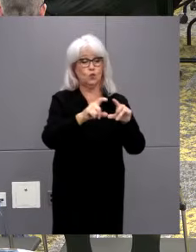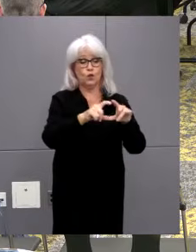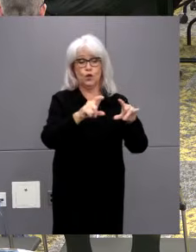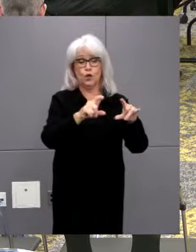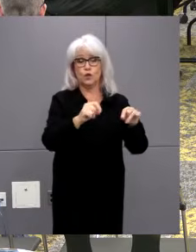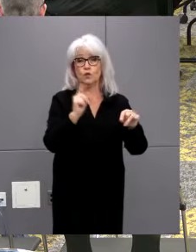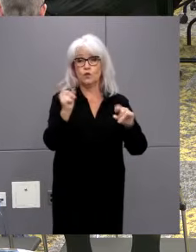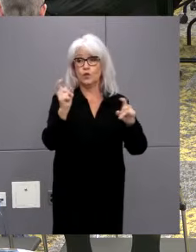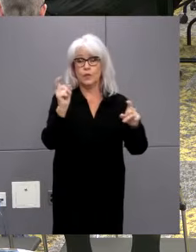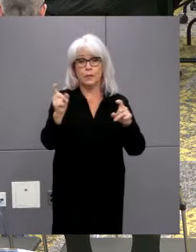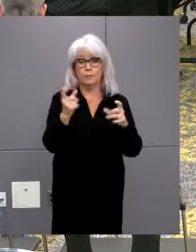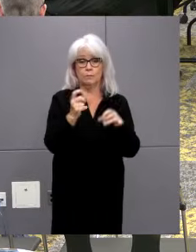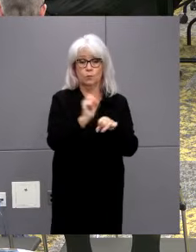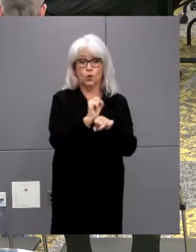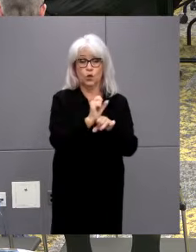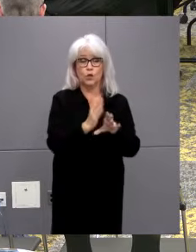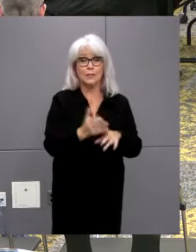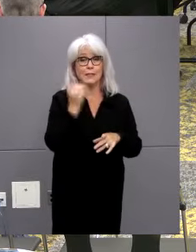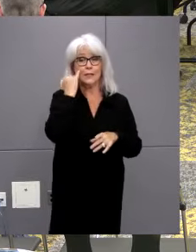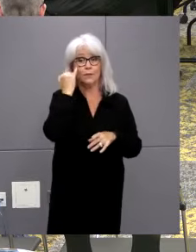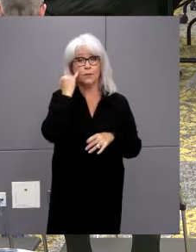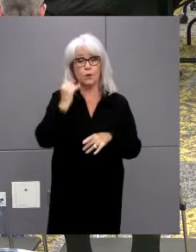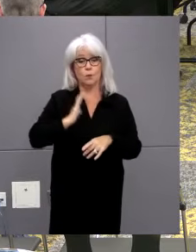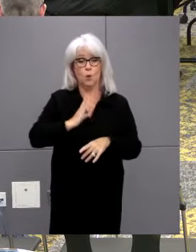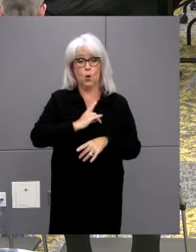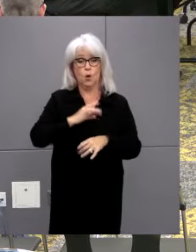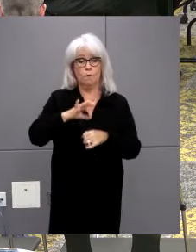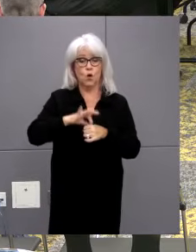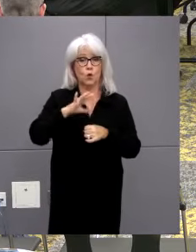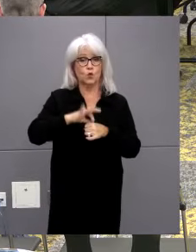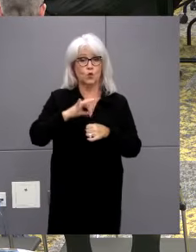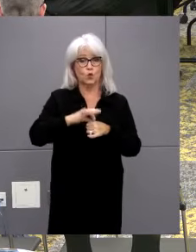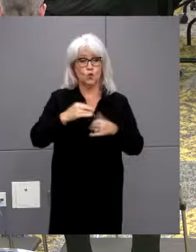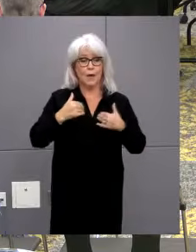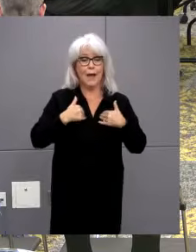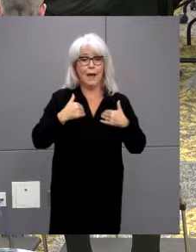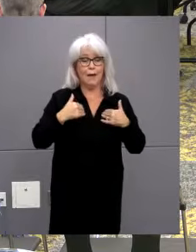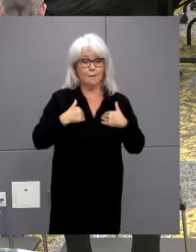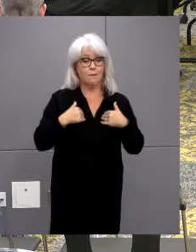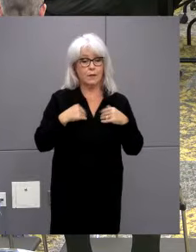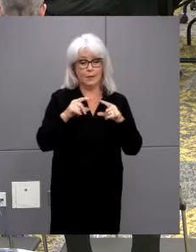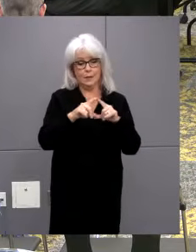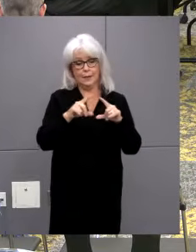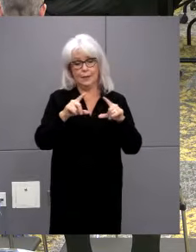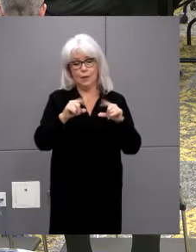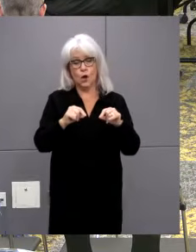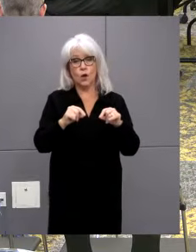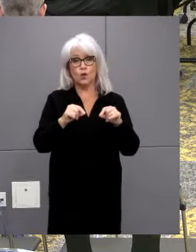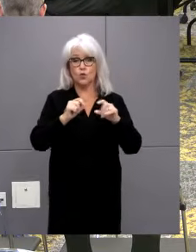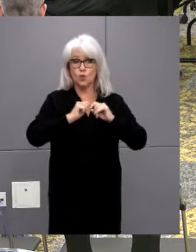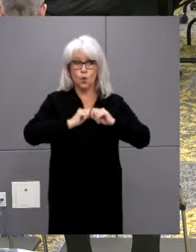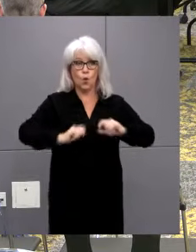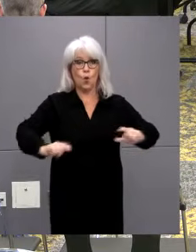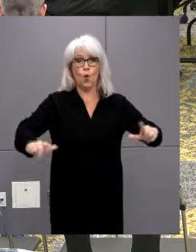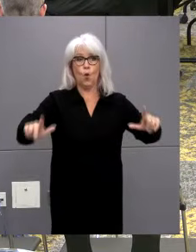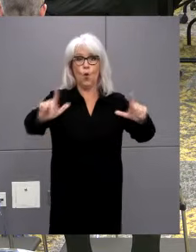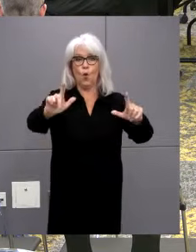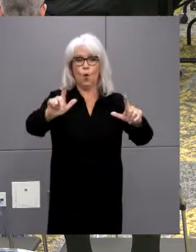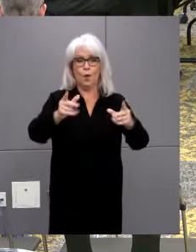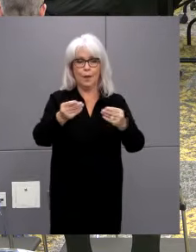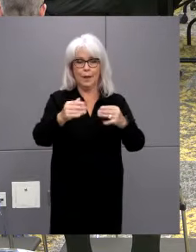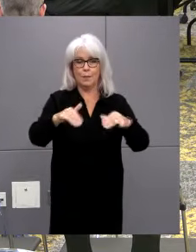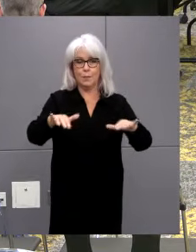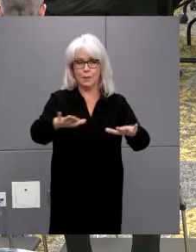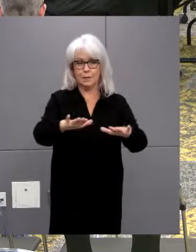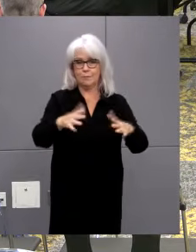employees. If the board votes to have key cards, to the entire campus, you're more